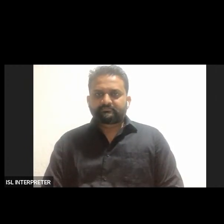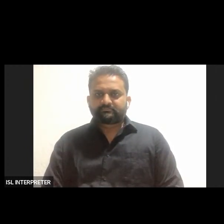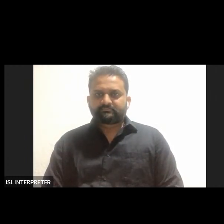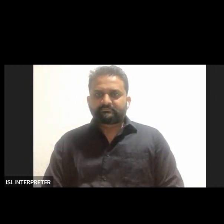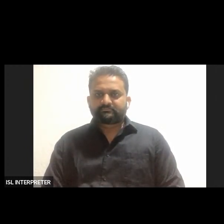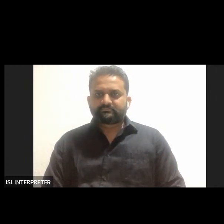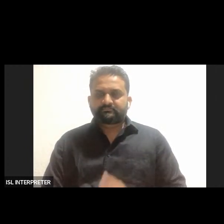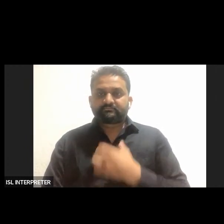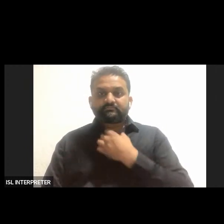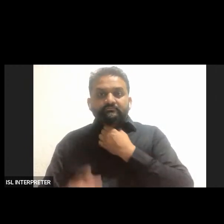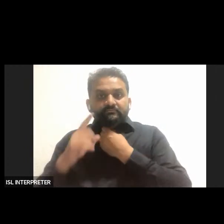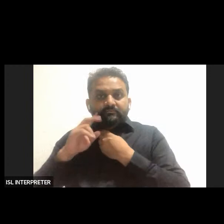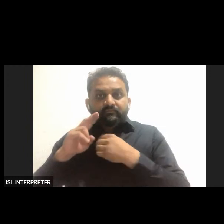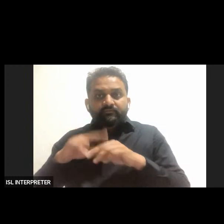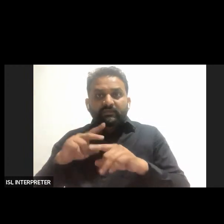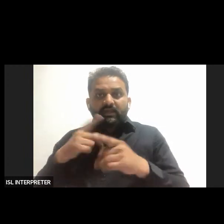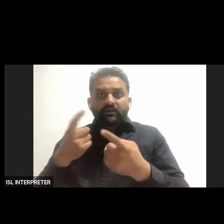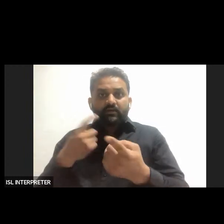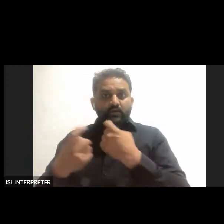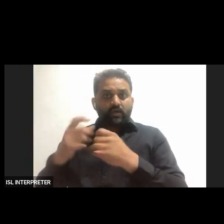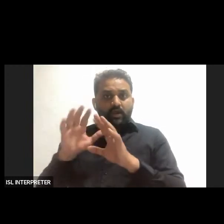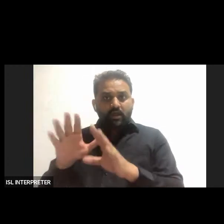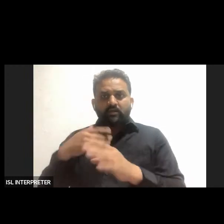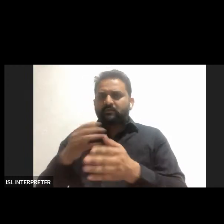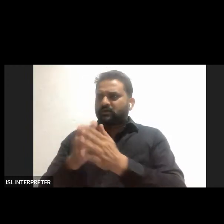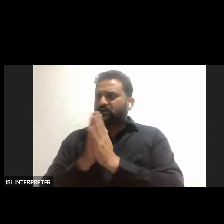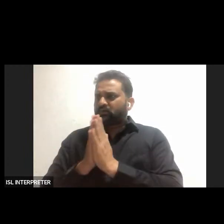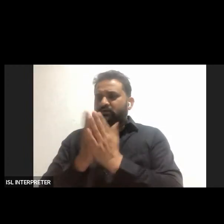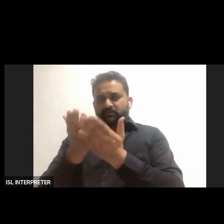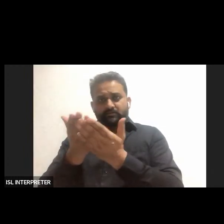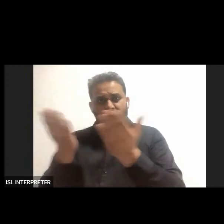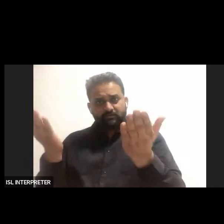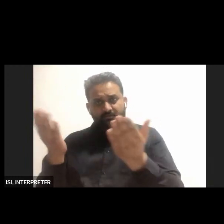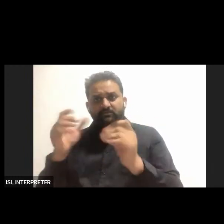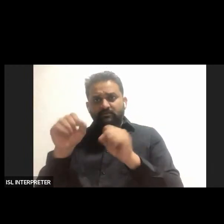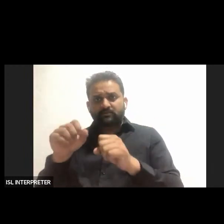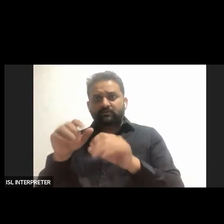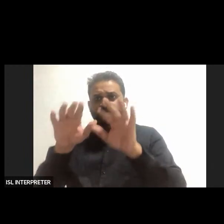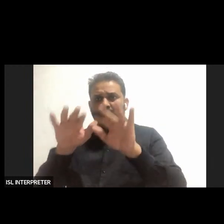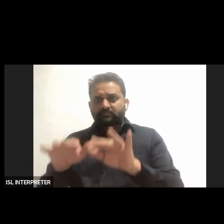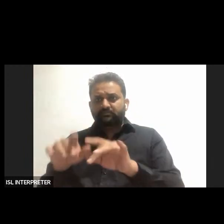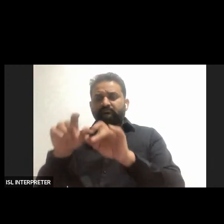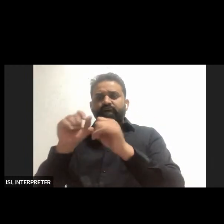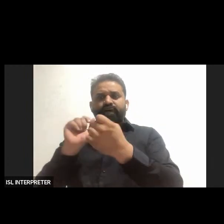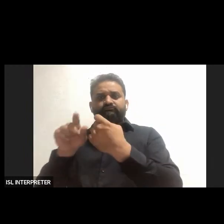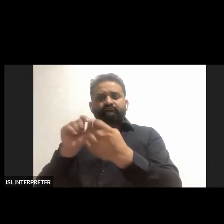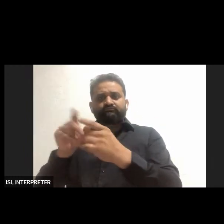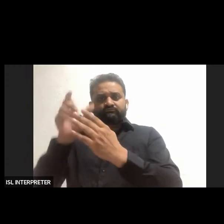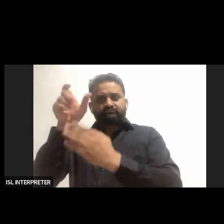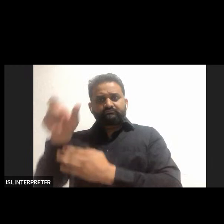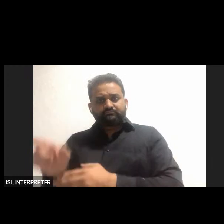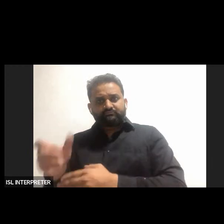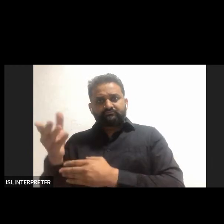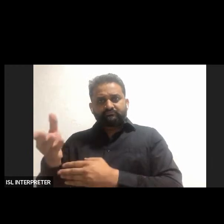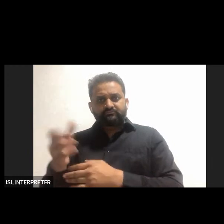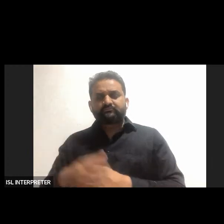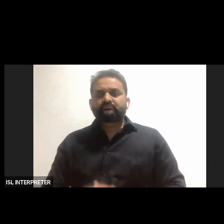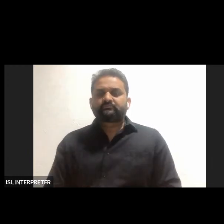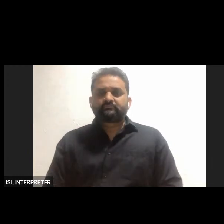If there are any further questions, I request the participants to please write them in the chat box.